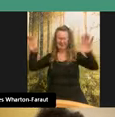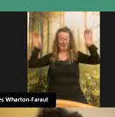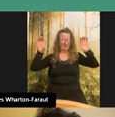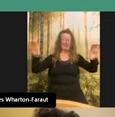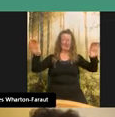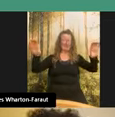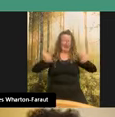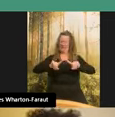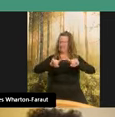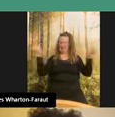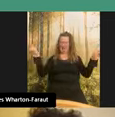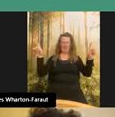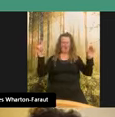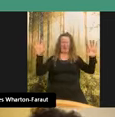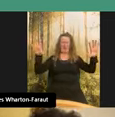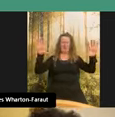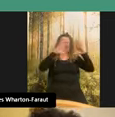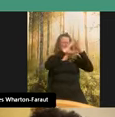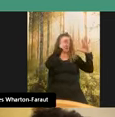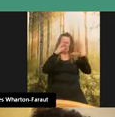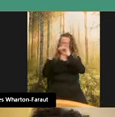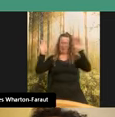different pictures,